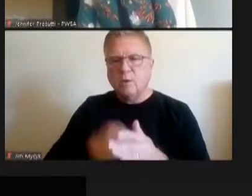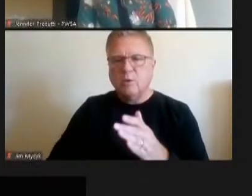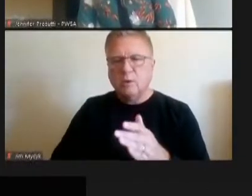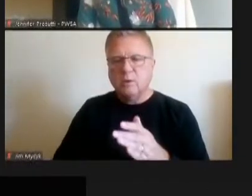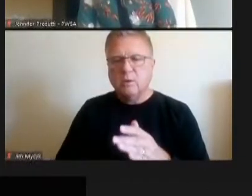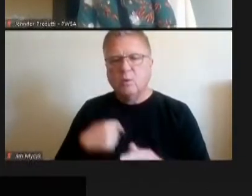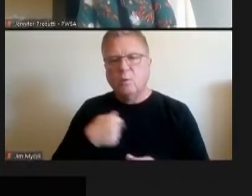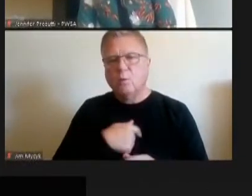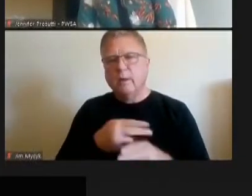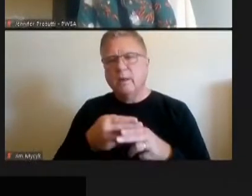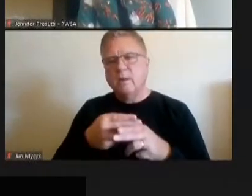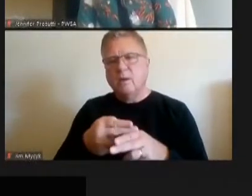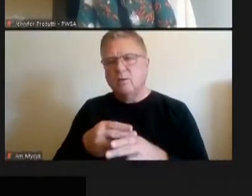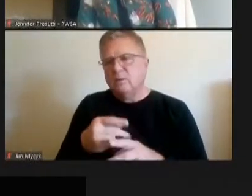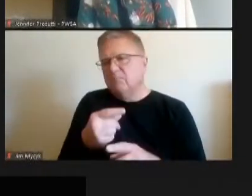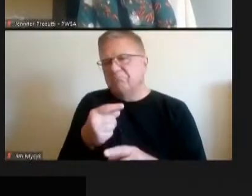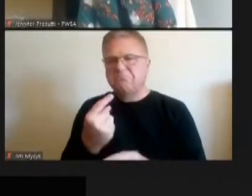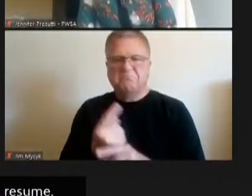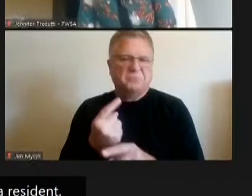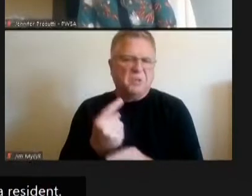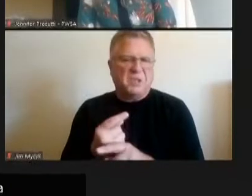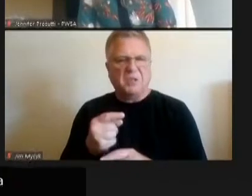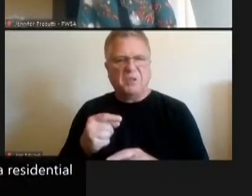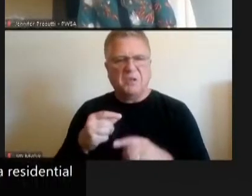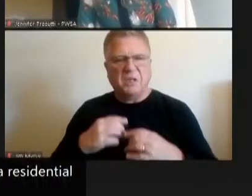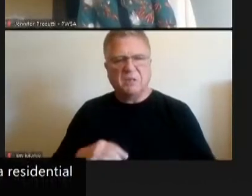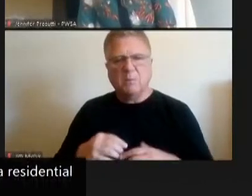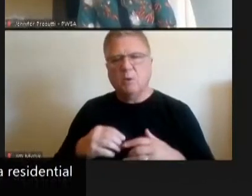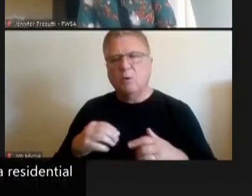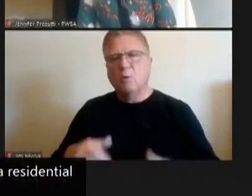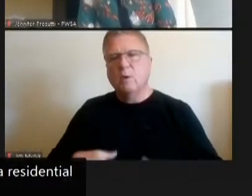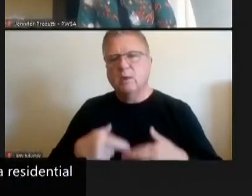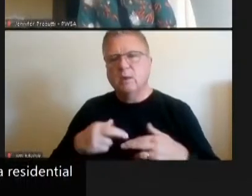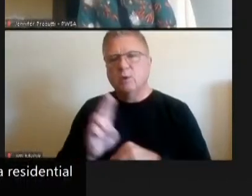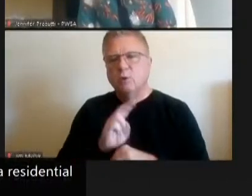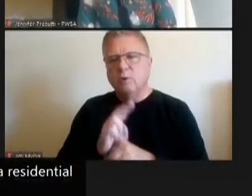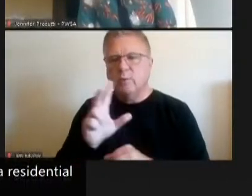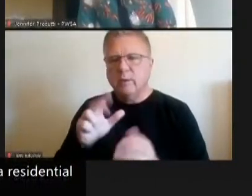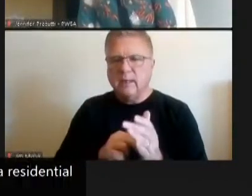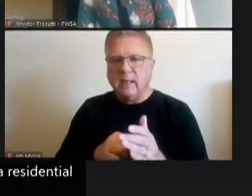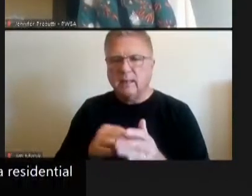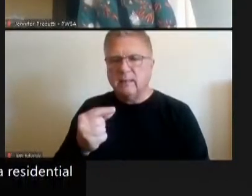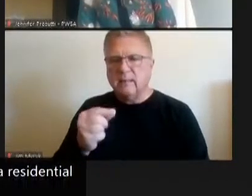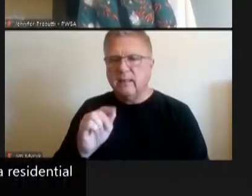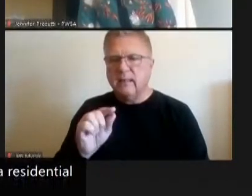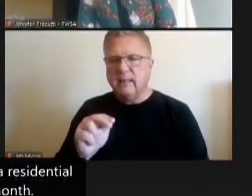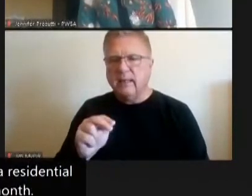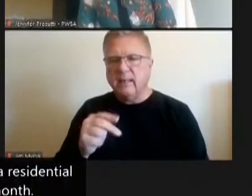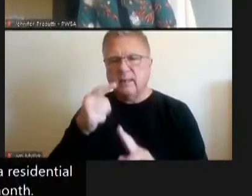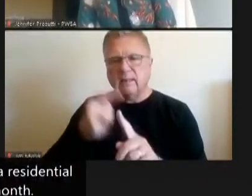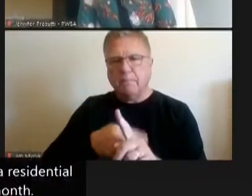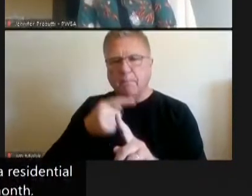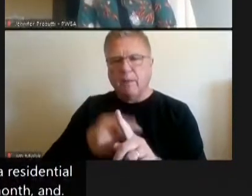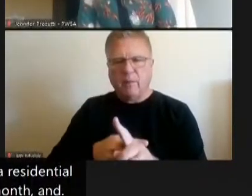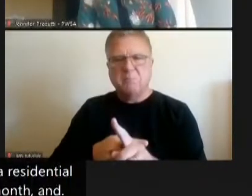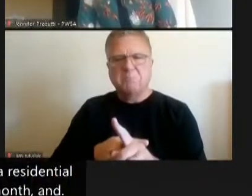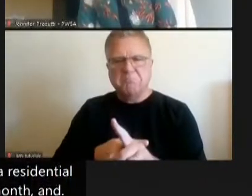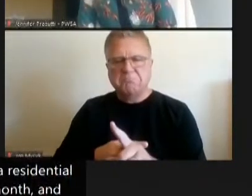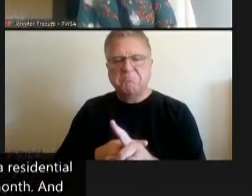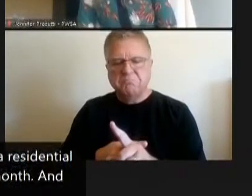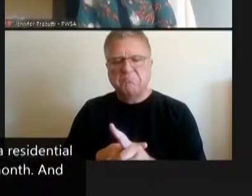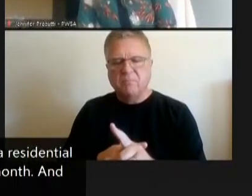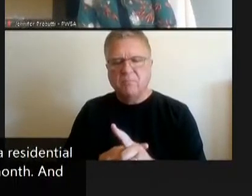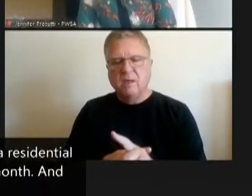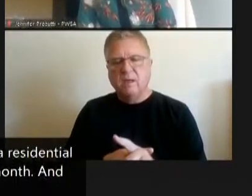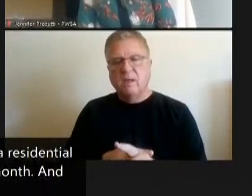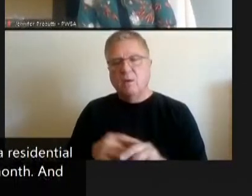What we call a typical customer is a residential customer using 3,000 gallons of water per month. And they